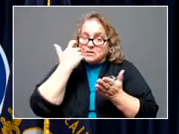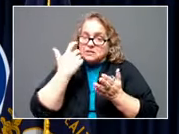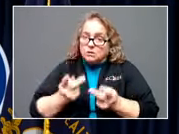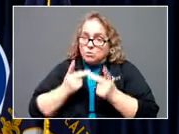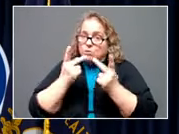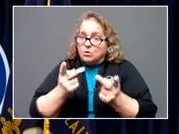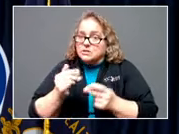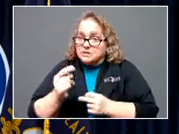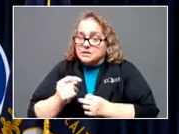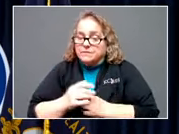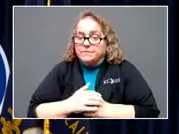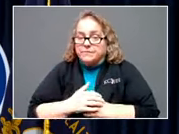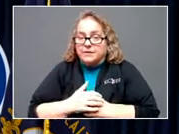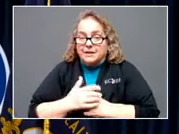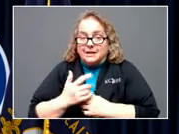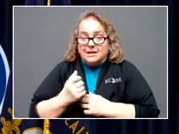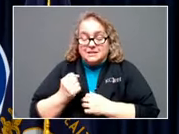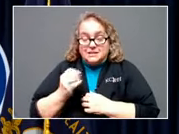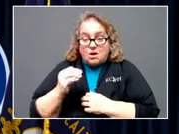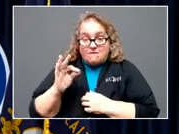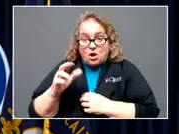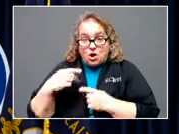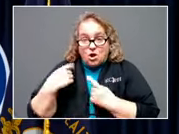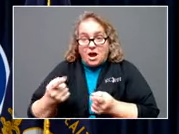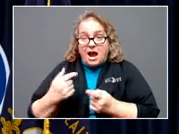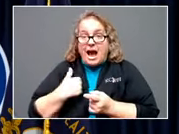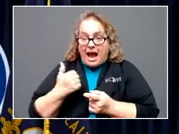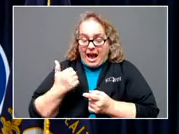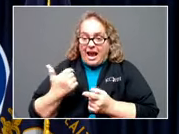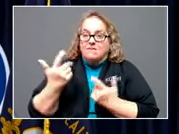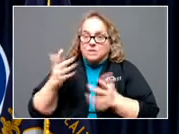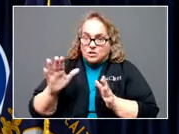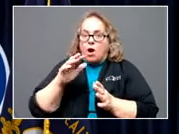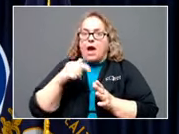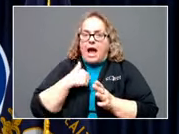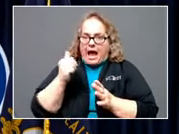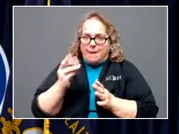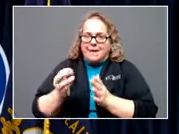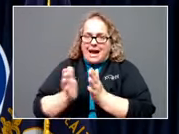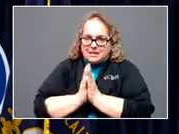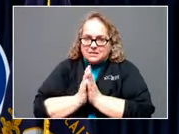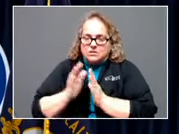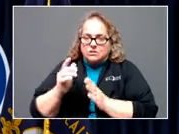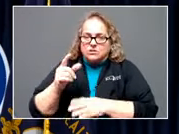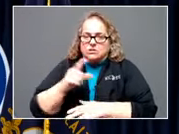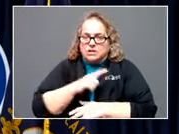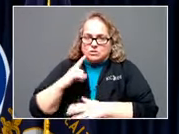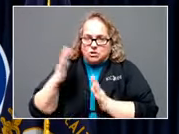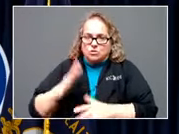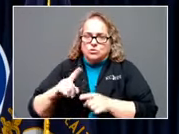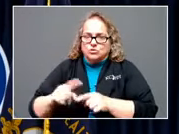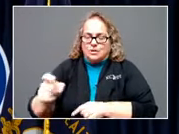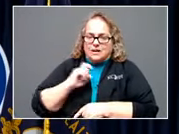Thus far, I have, or I am asking the General Assembly to return authority to